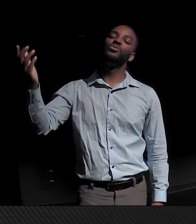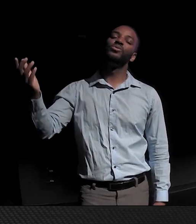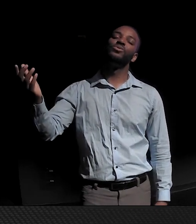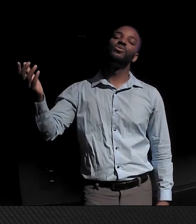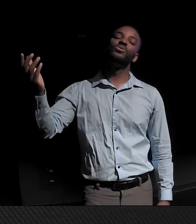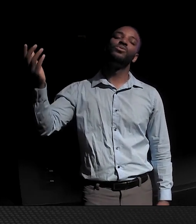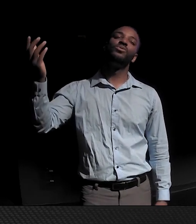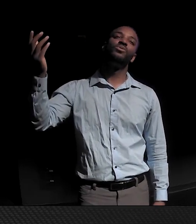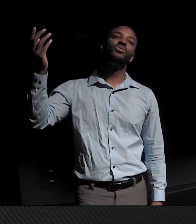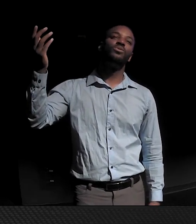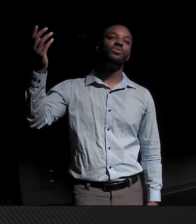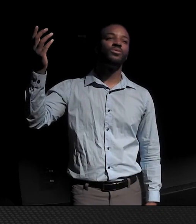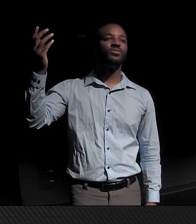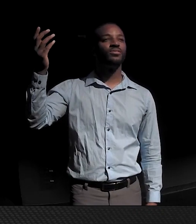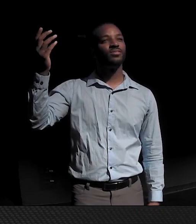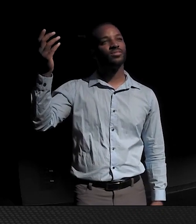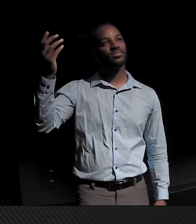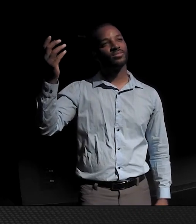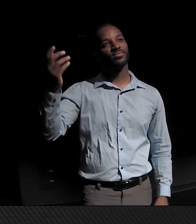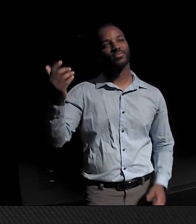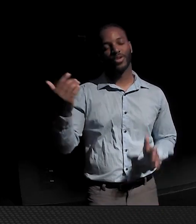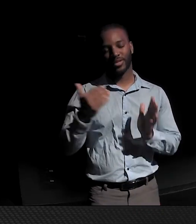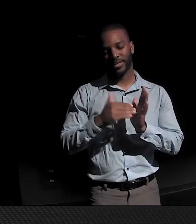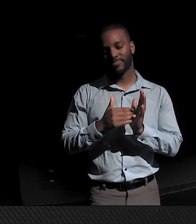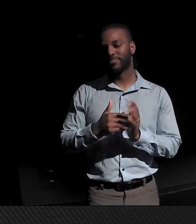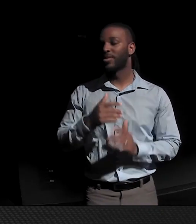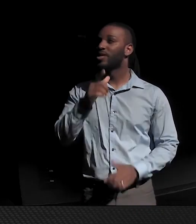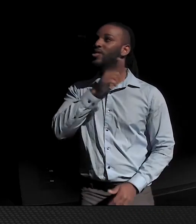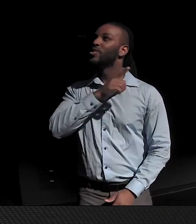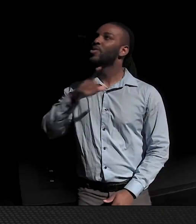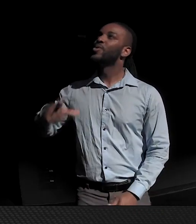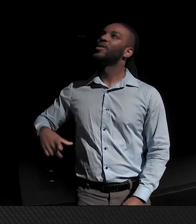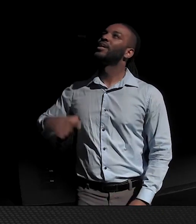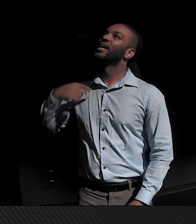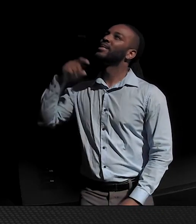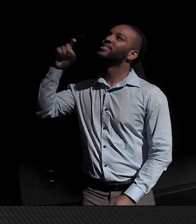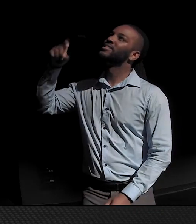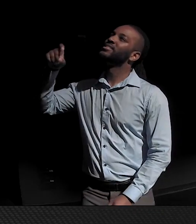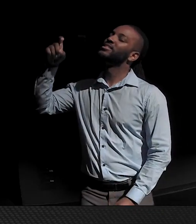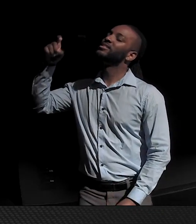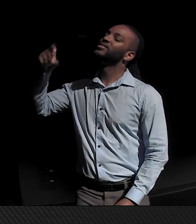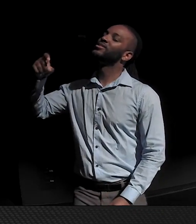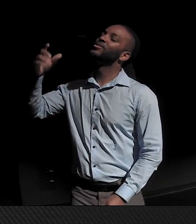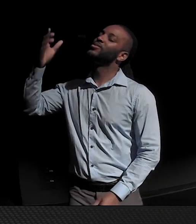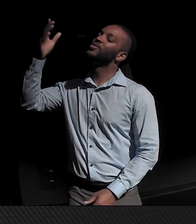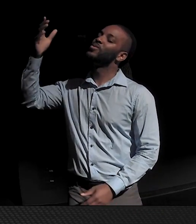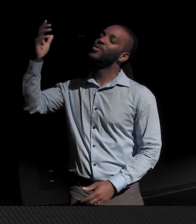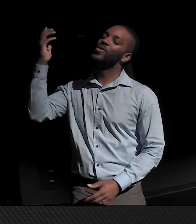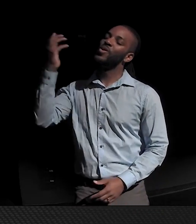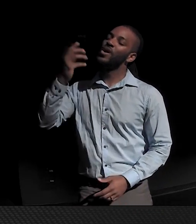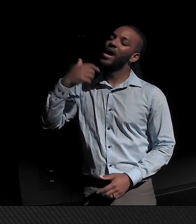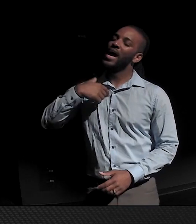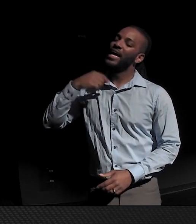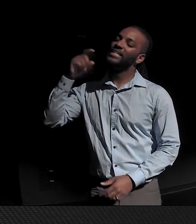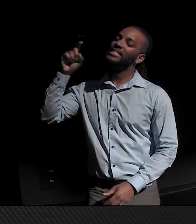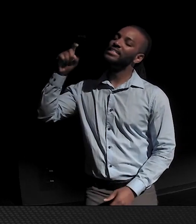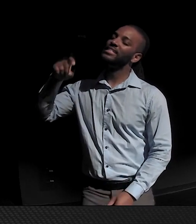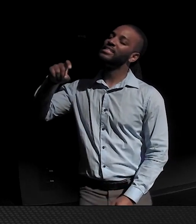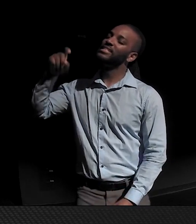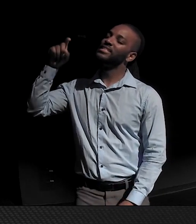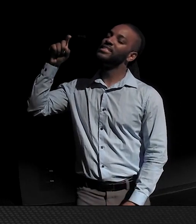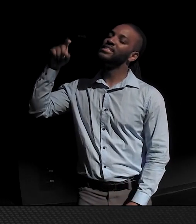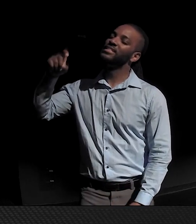need you. That's our response. Let's sing it again. Lord, I need you. Oh, I